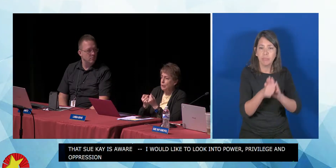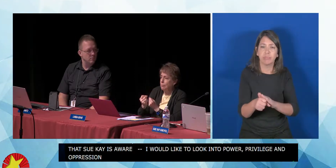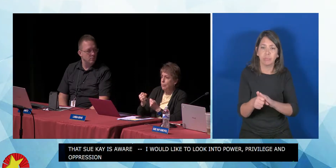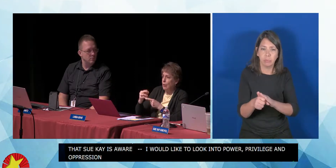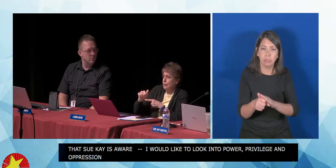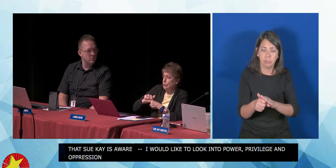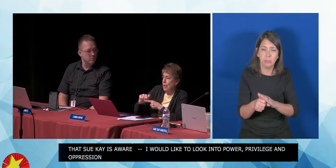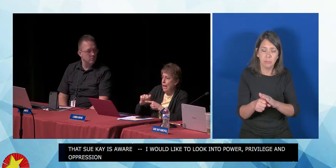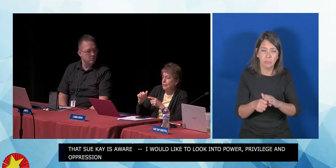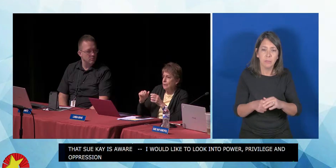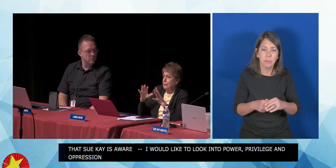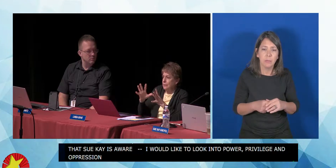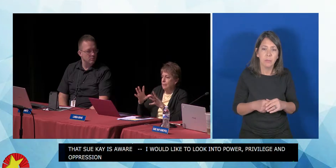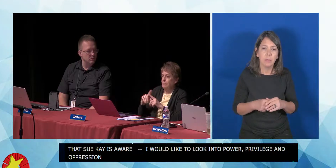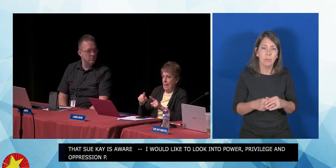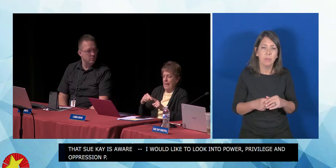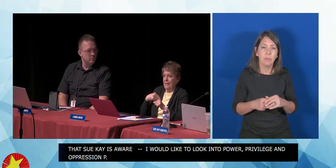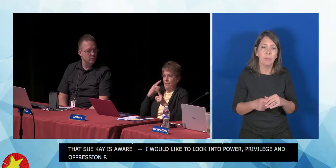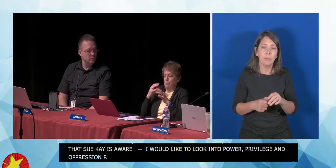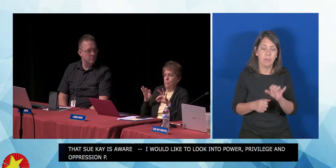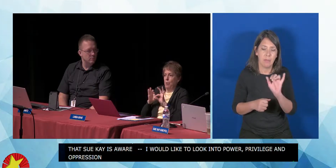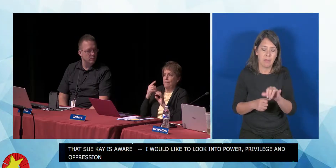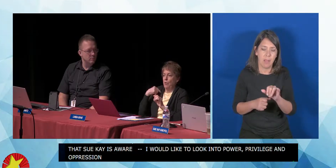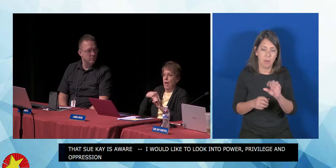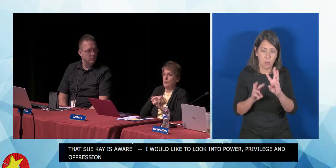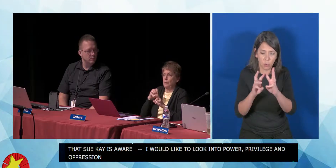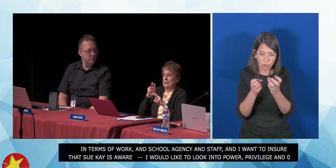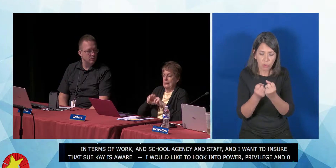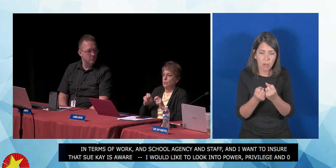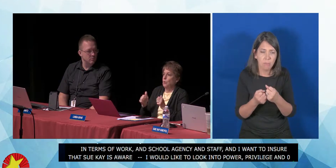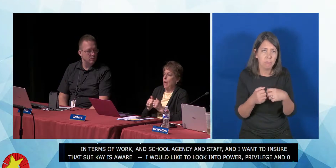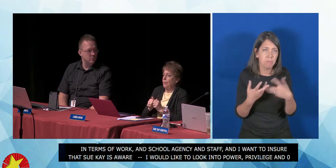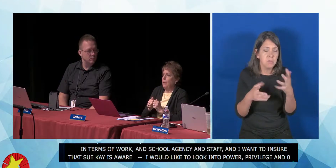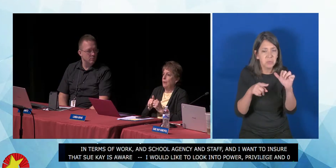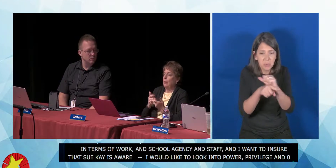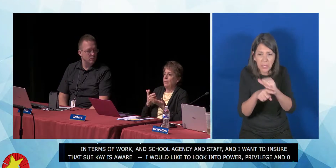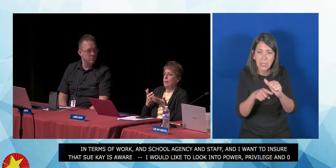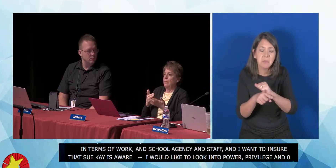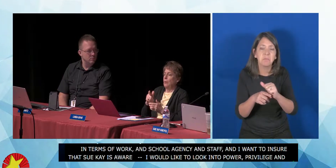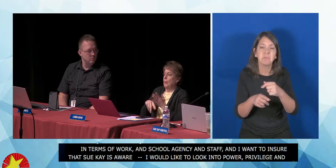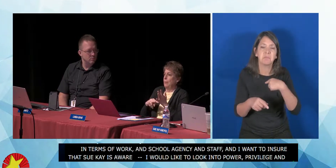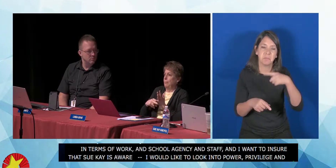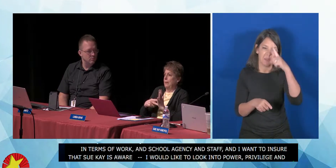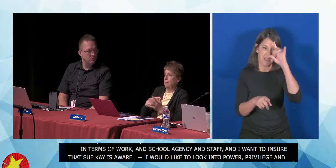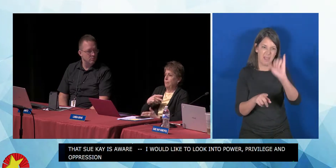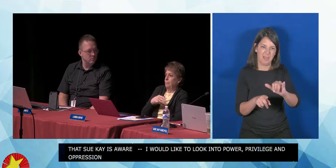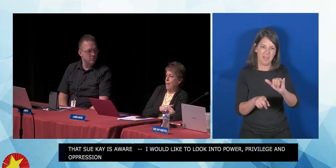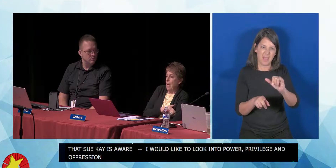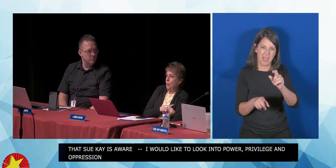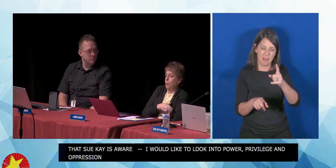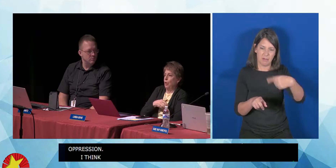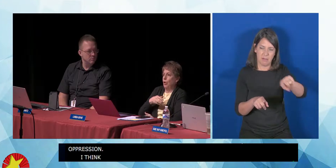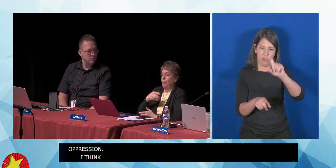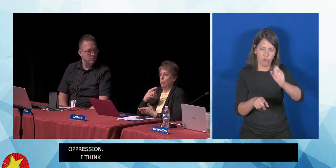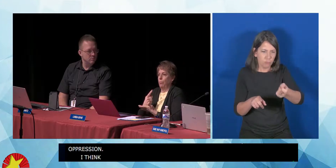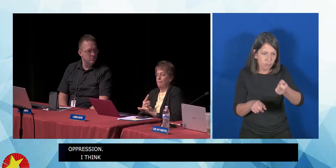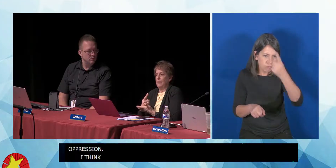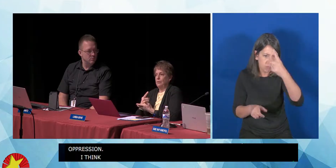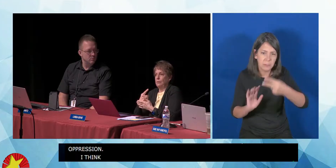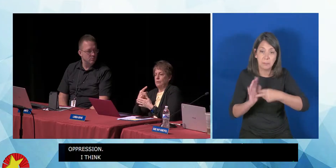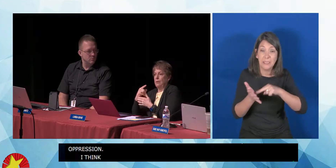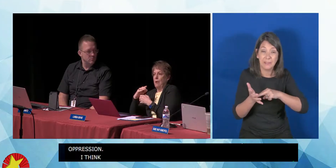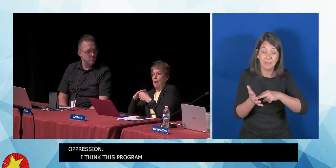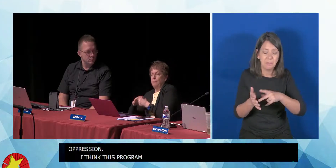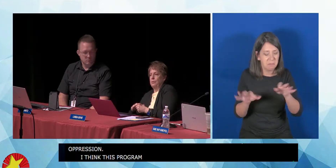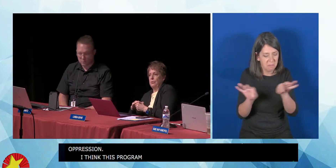That, it could be a workshop or a training or that kind of concept. I think it's important for us to sit together and talk about what those